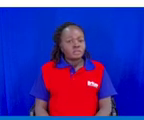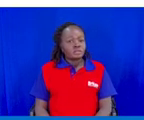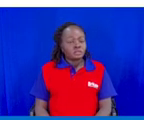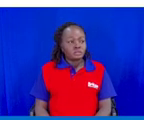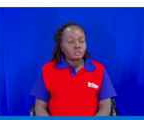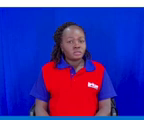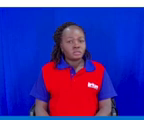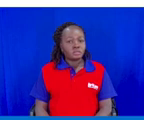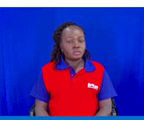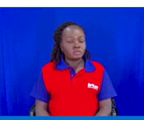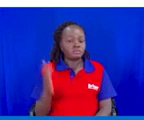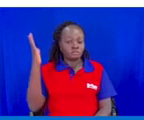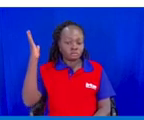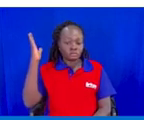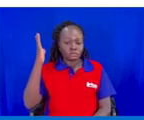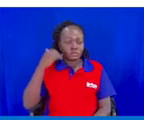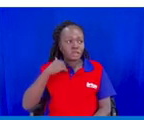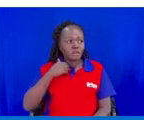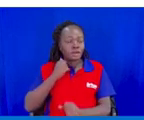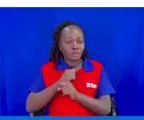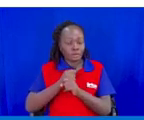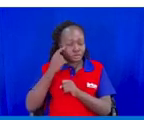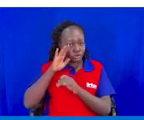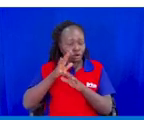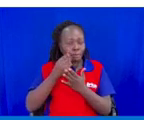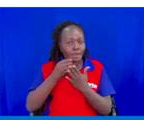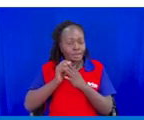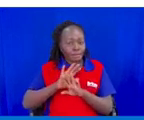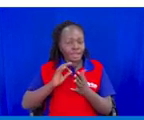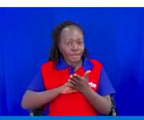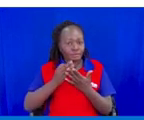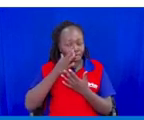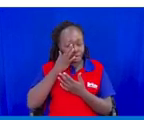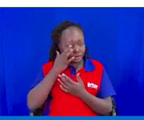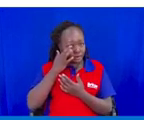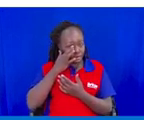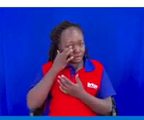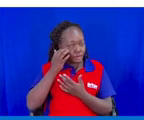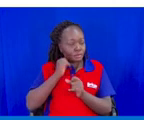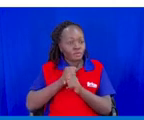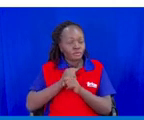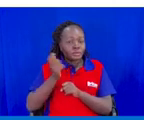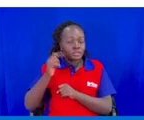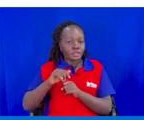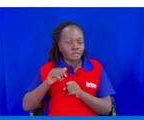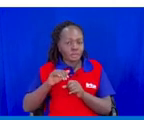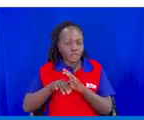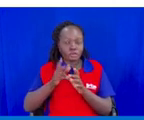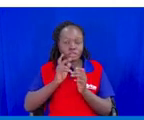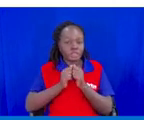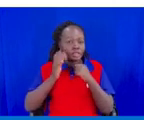This is the performance of the money market fund. The performance came in 2019 at